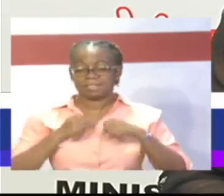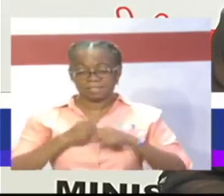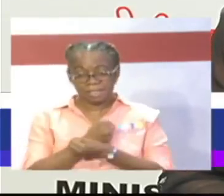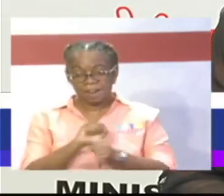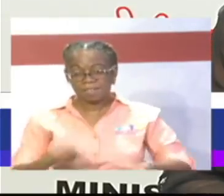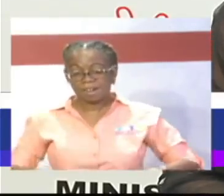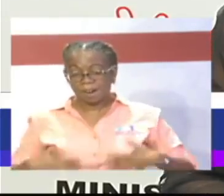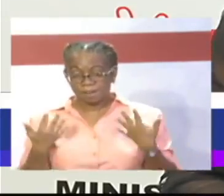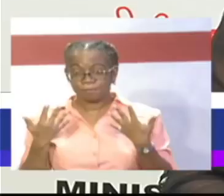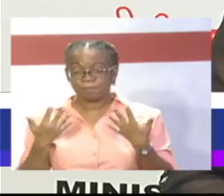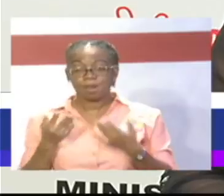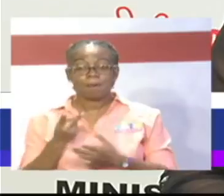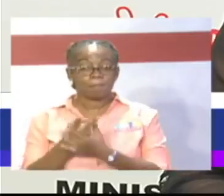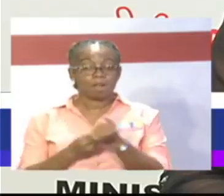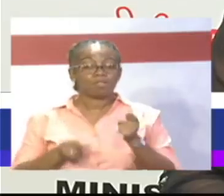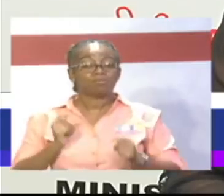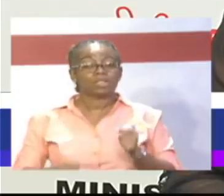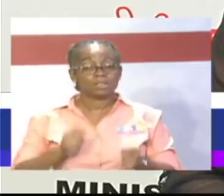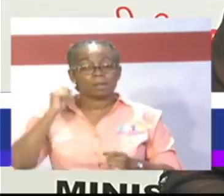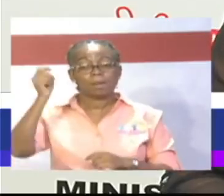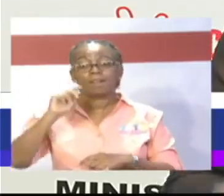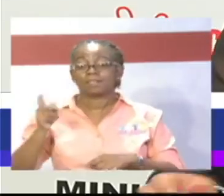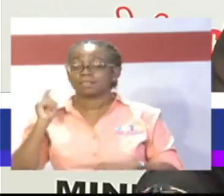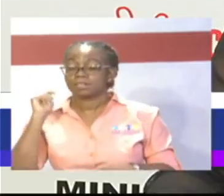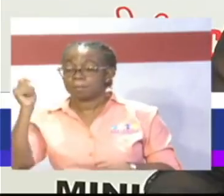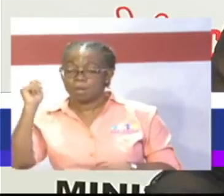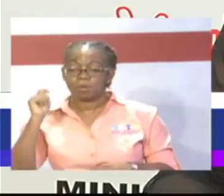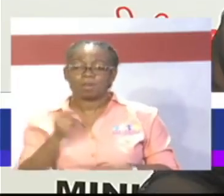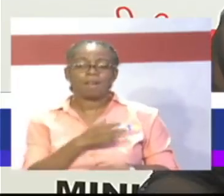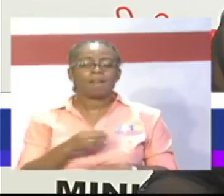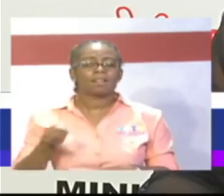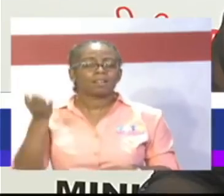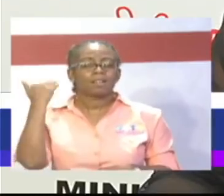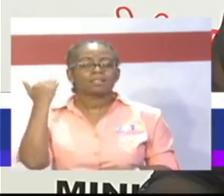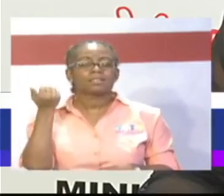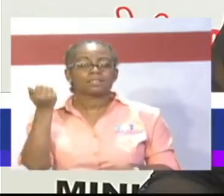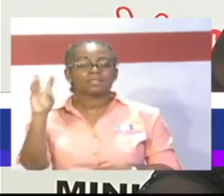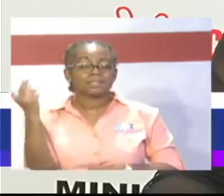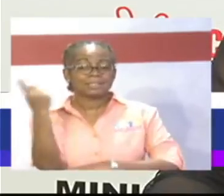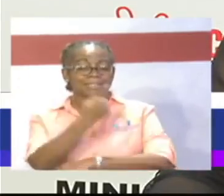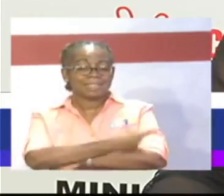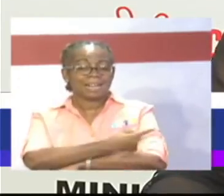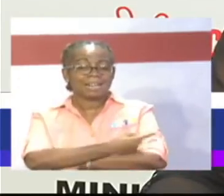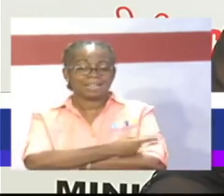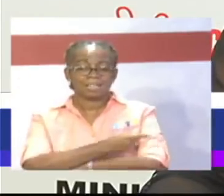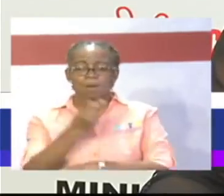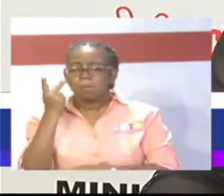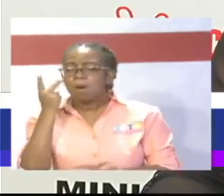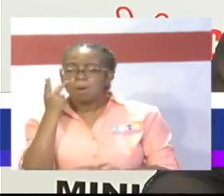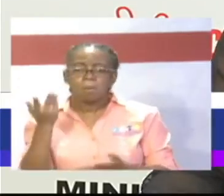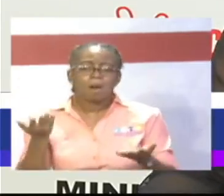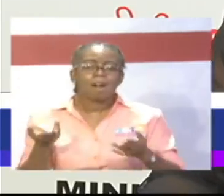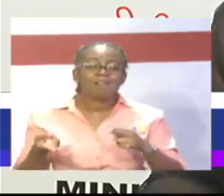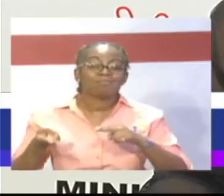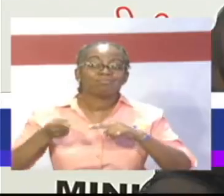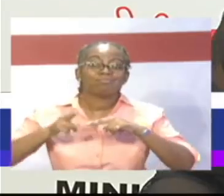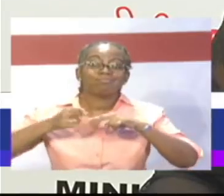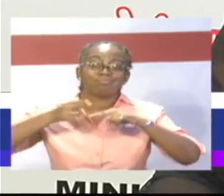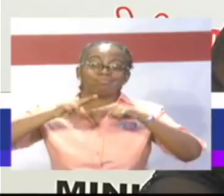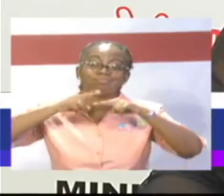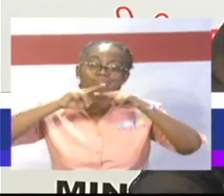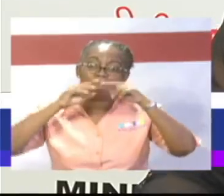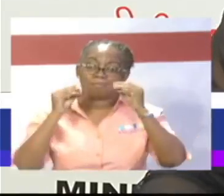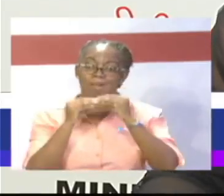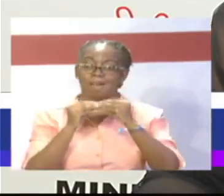across both systems, and especially over the last 16 days when we have noticed an increase in demand for the care